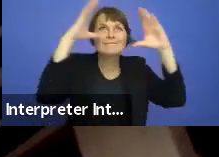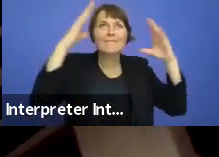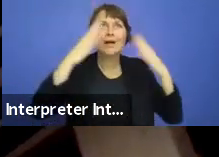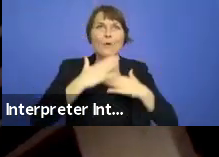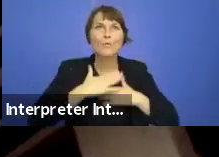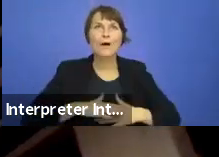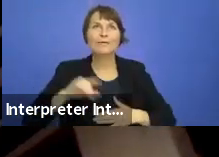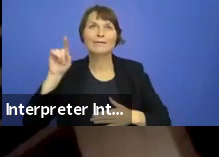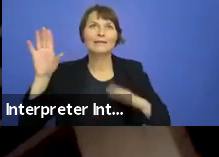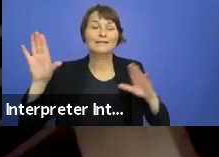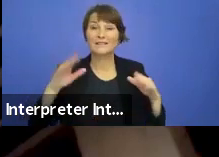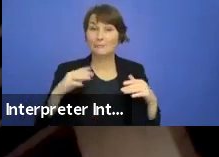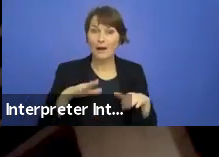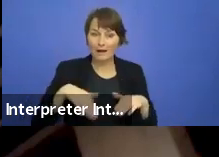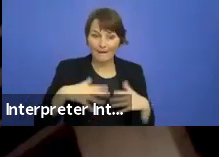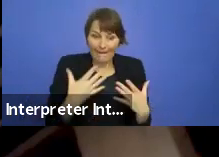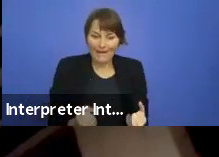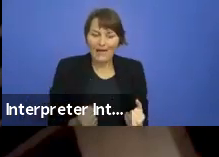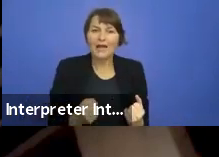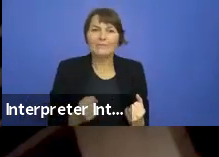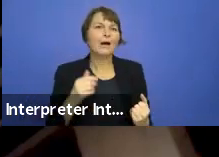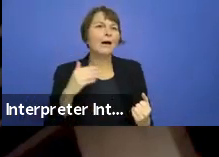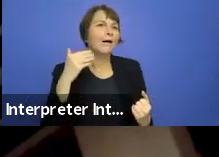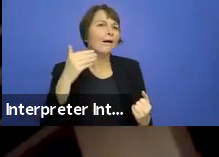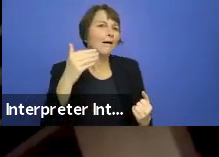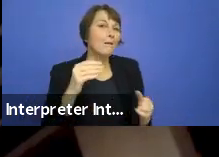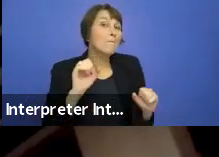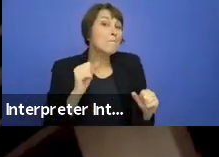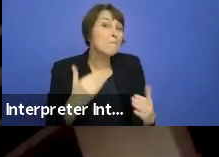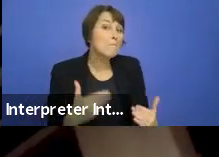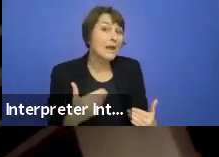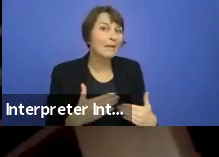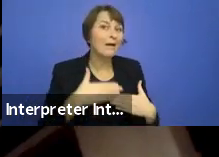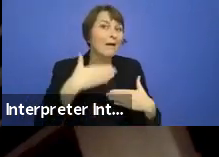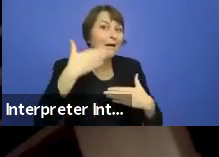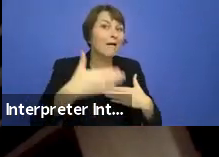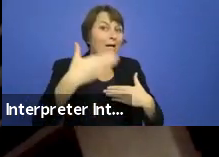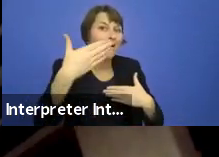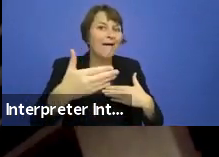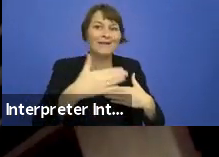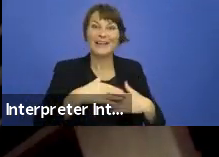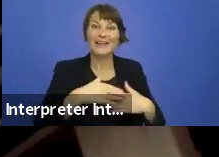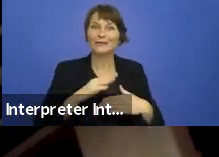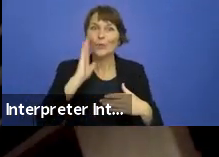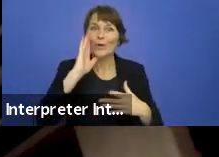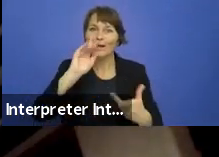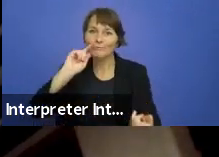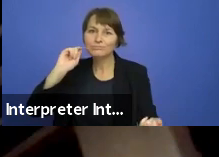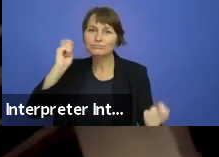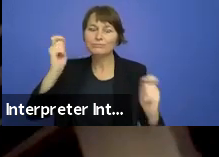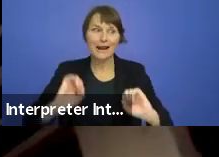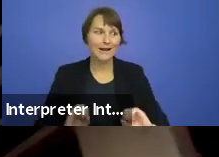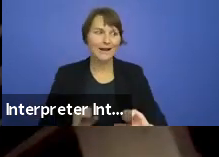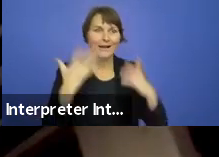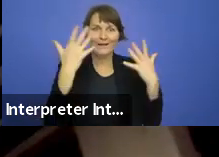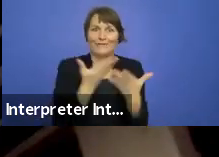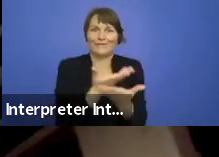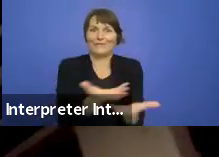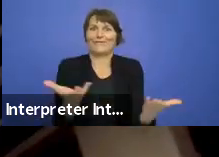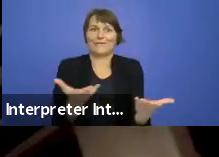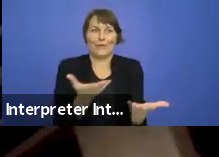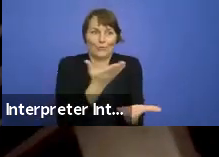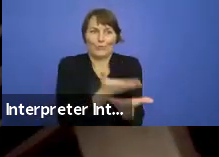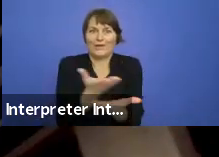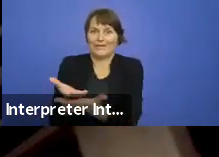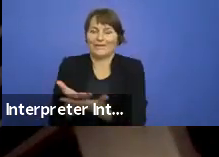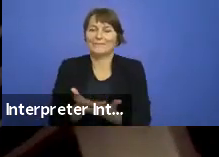that did not yet exist, but which would, at some point, become our lived reality. Of course, international collaboration